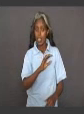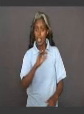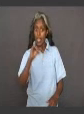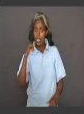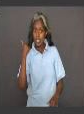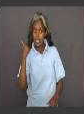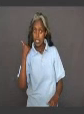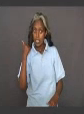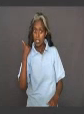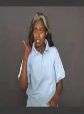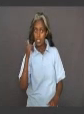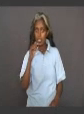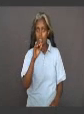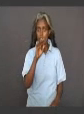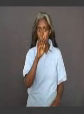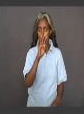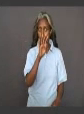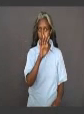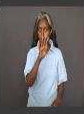another at